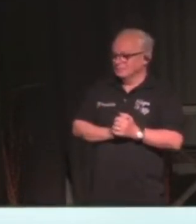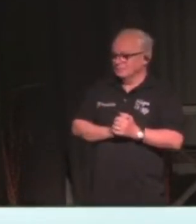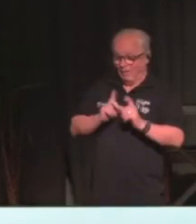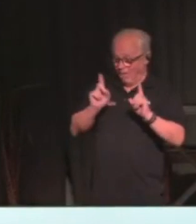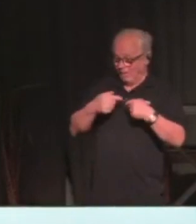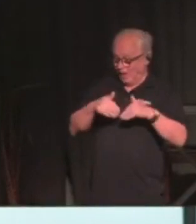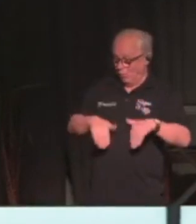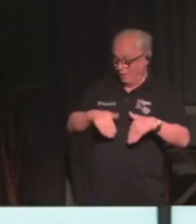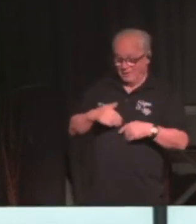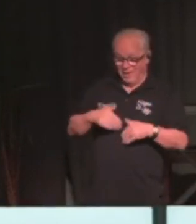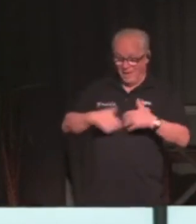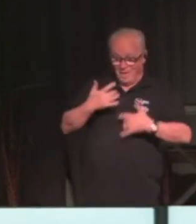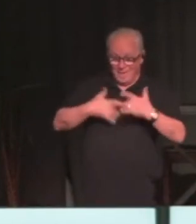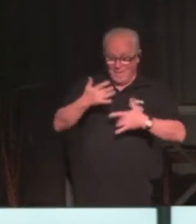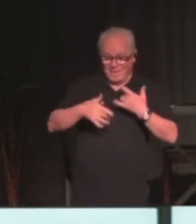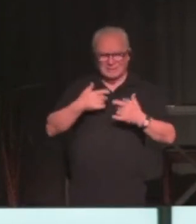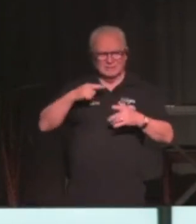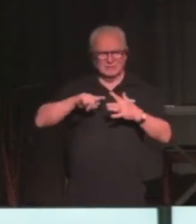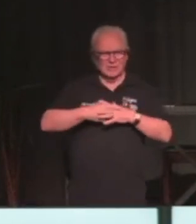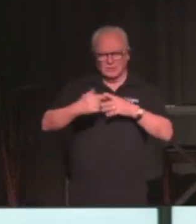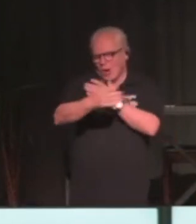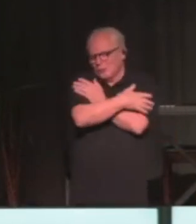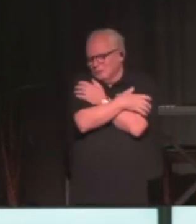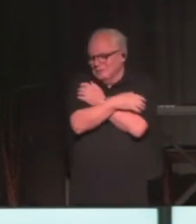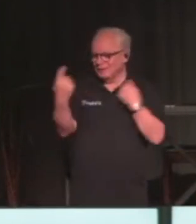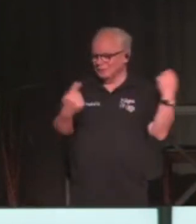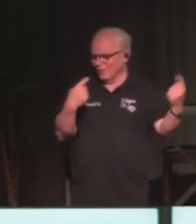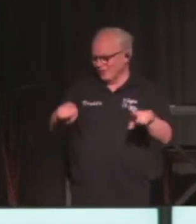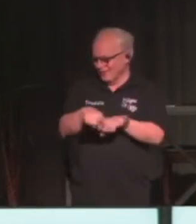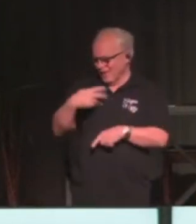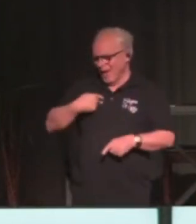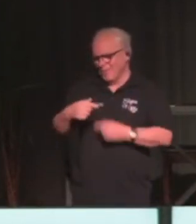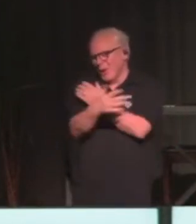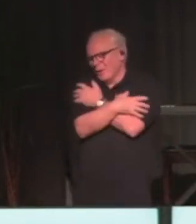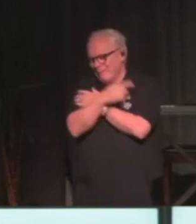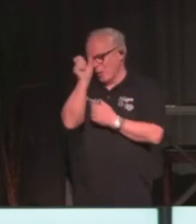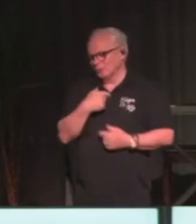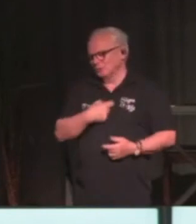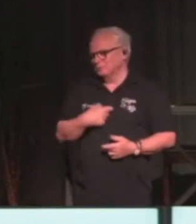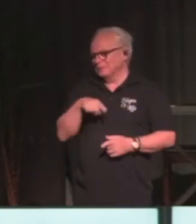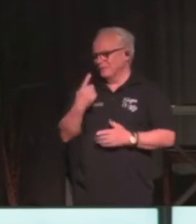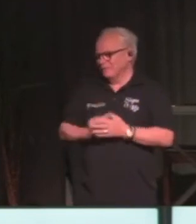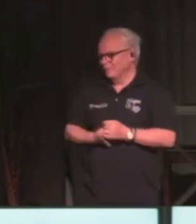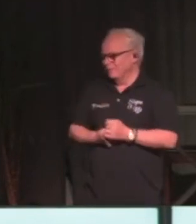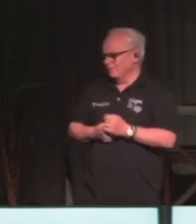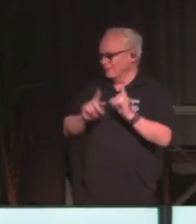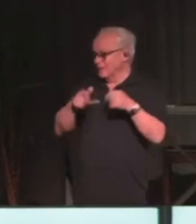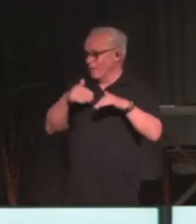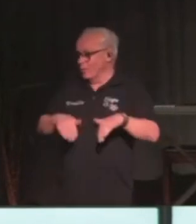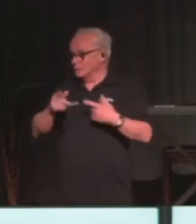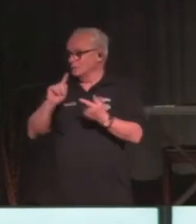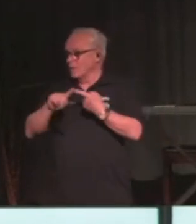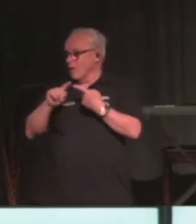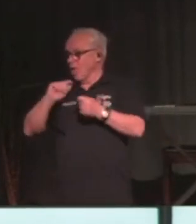I can't wait to about April whenever we can start hugging each other. I'm one of them huggy people, you know, and I just can't wait to hug.